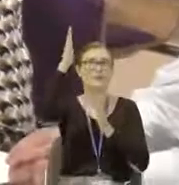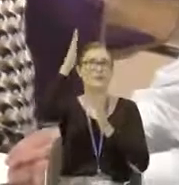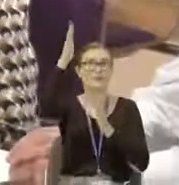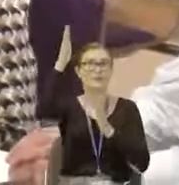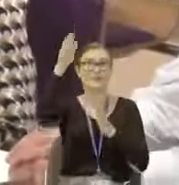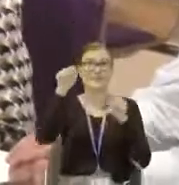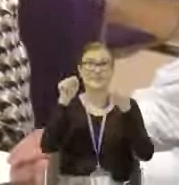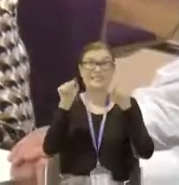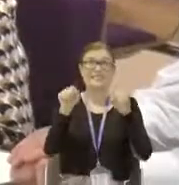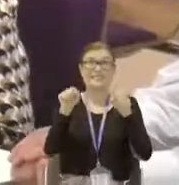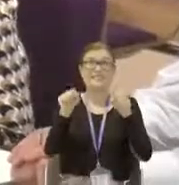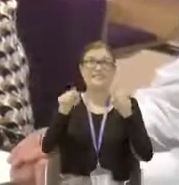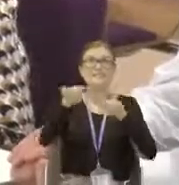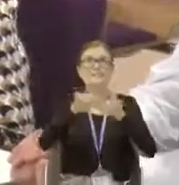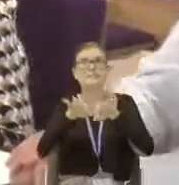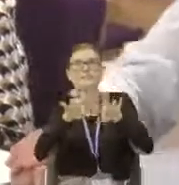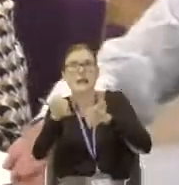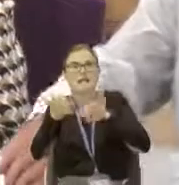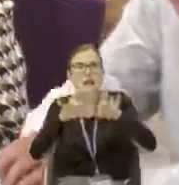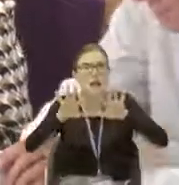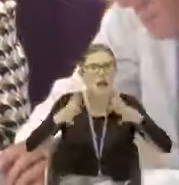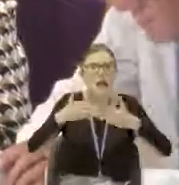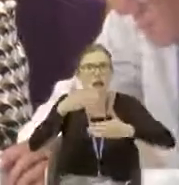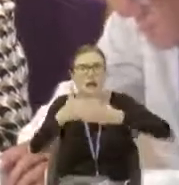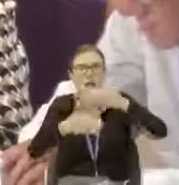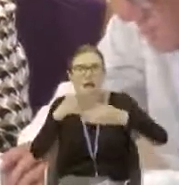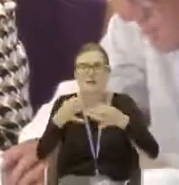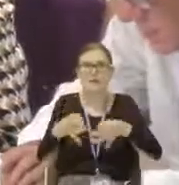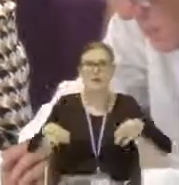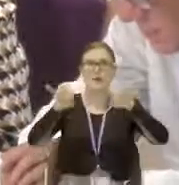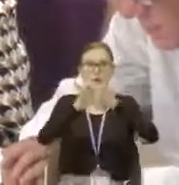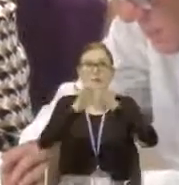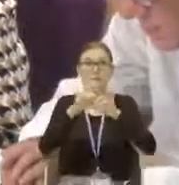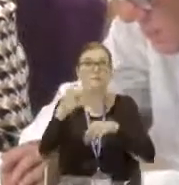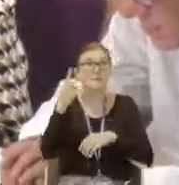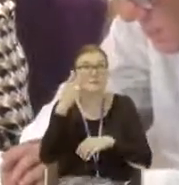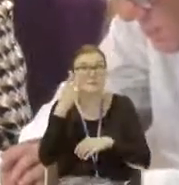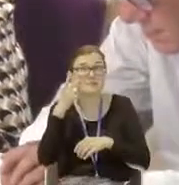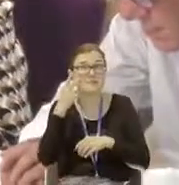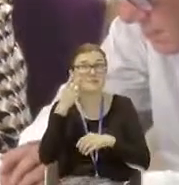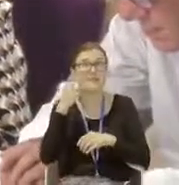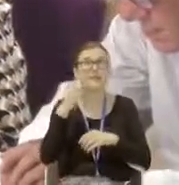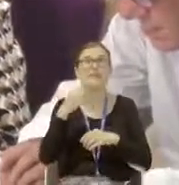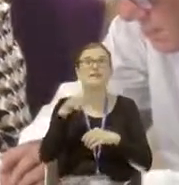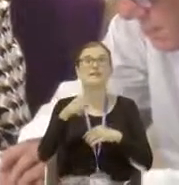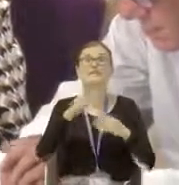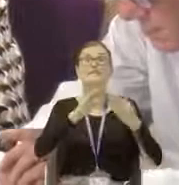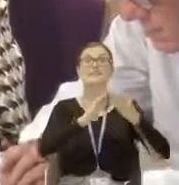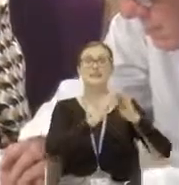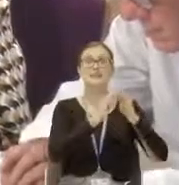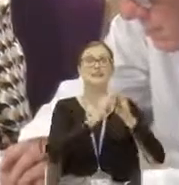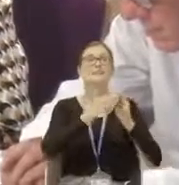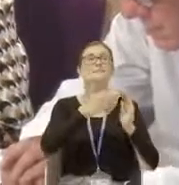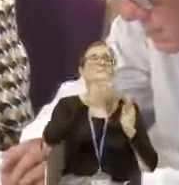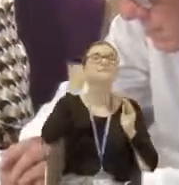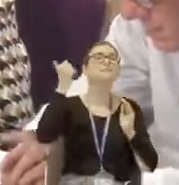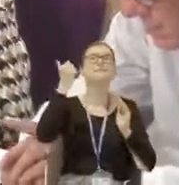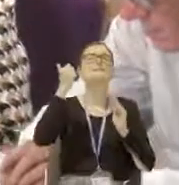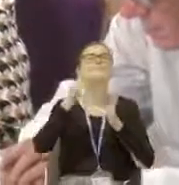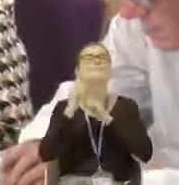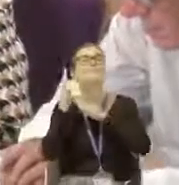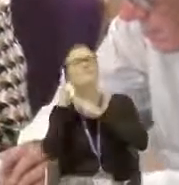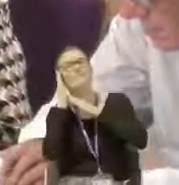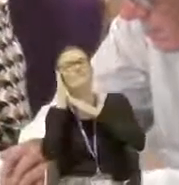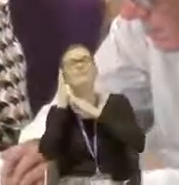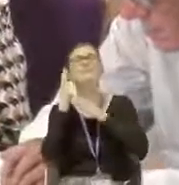and the best cities in the world to live in, it says that you have to struggle for clean water, that you